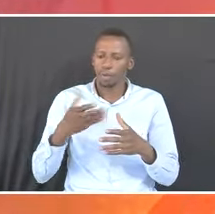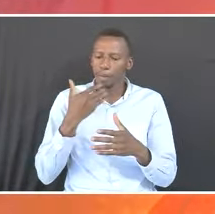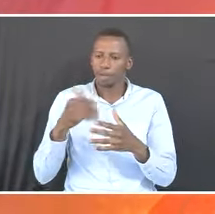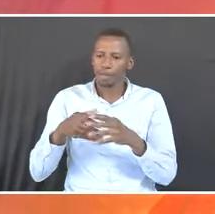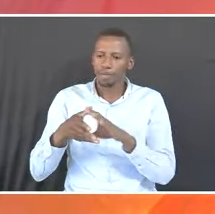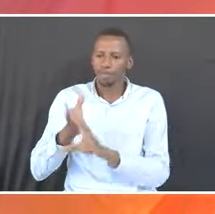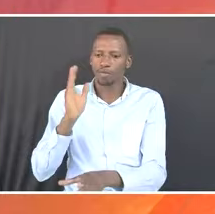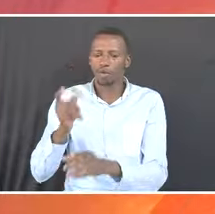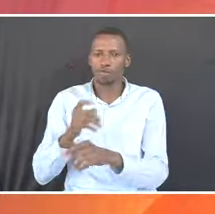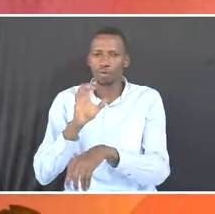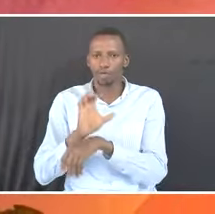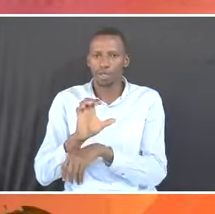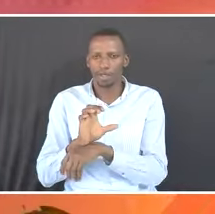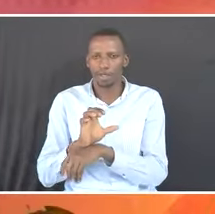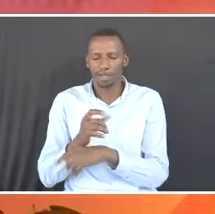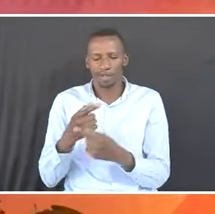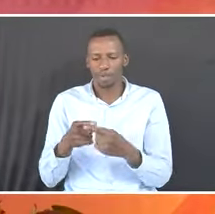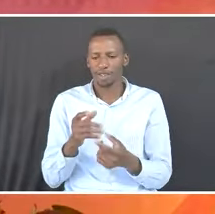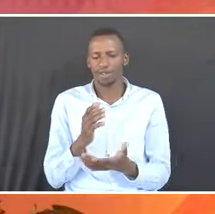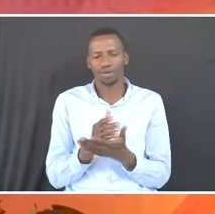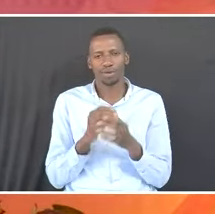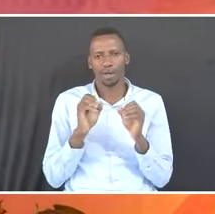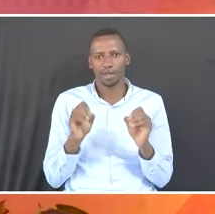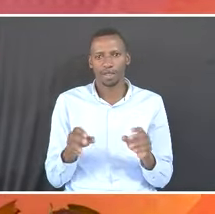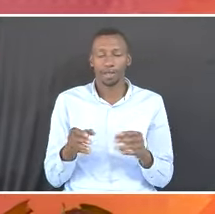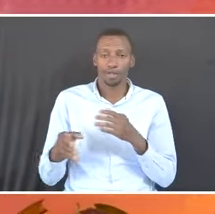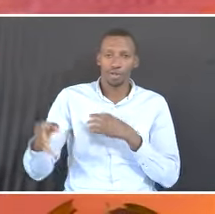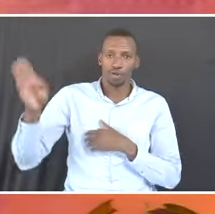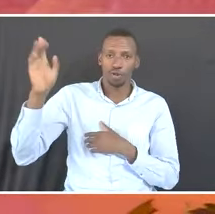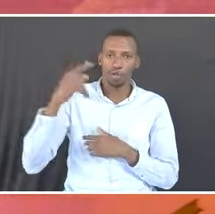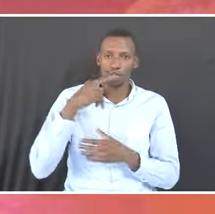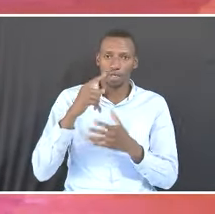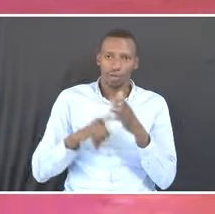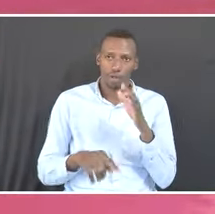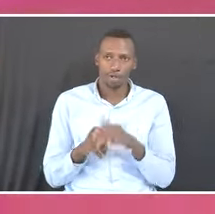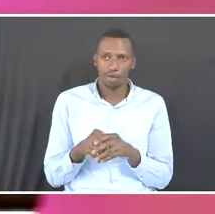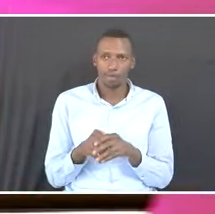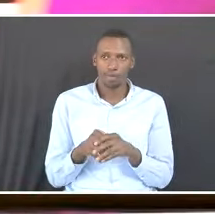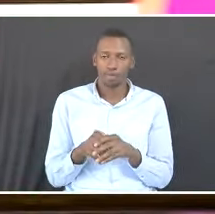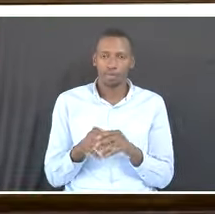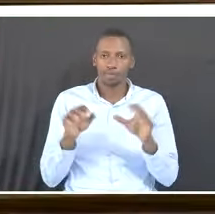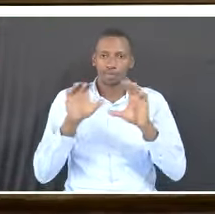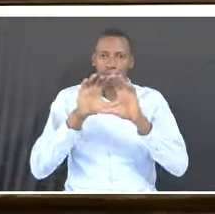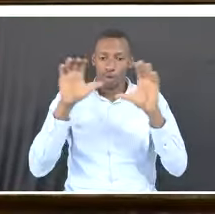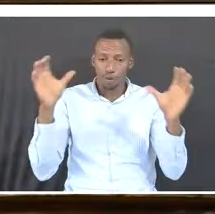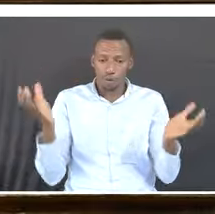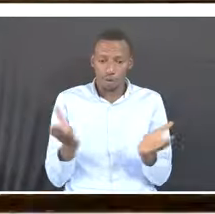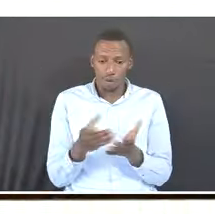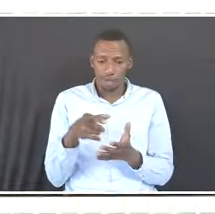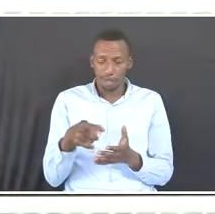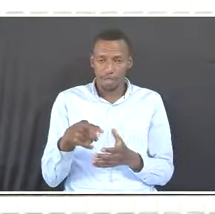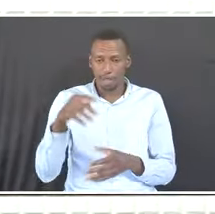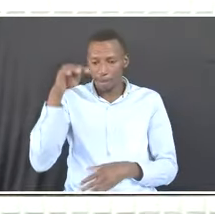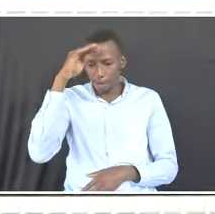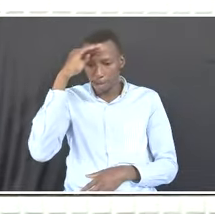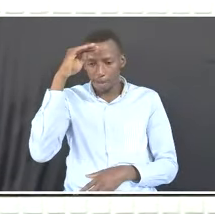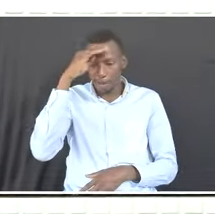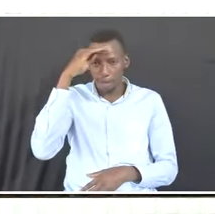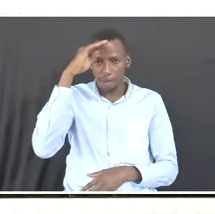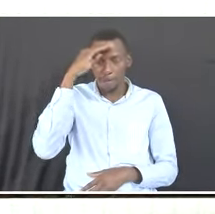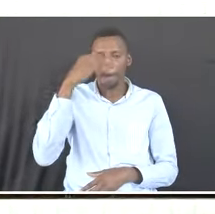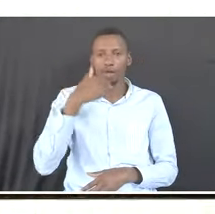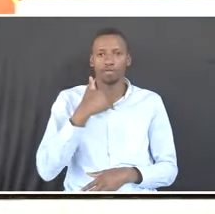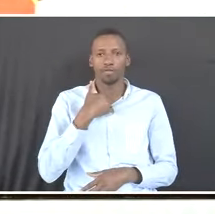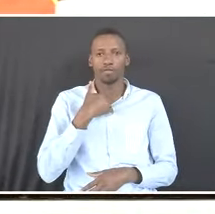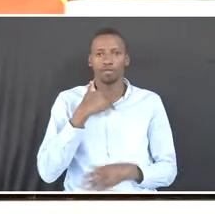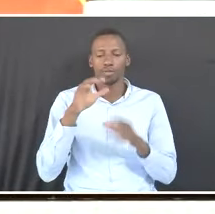liar. It will never come to be. God says, the world, dunia imelewalewa, Kiswahili.